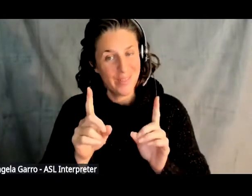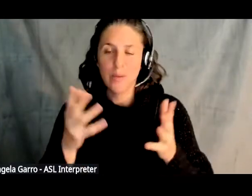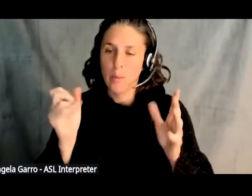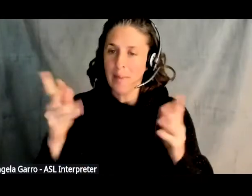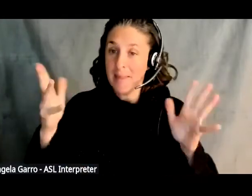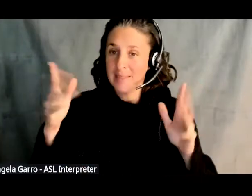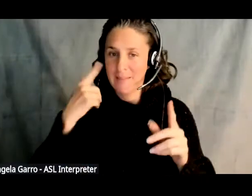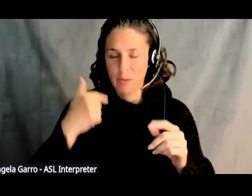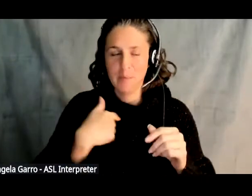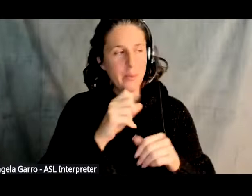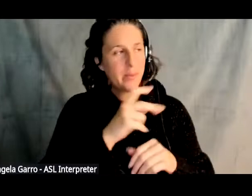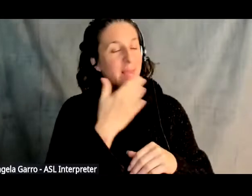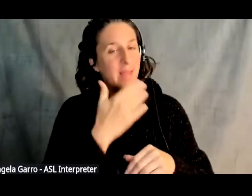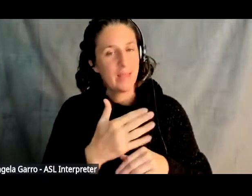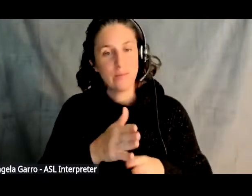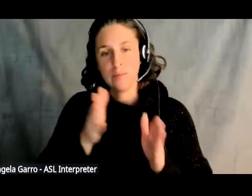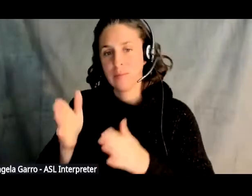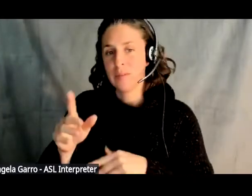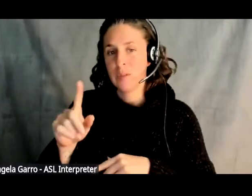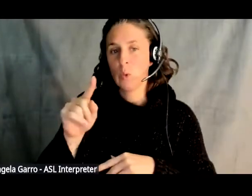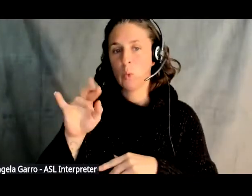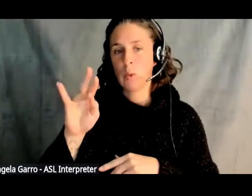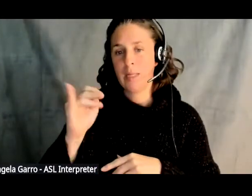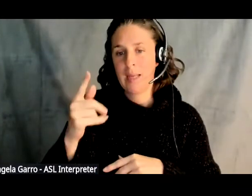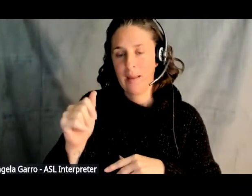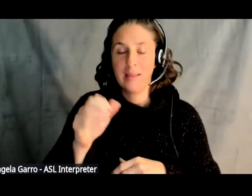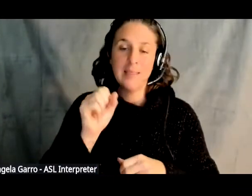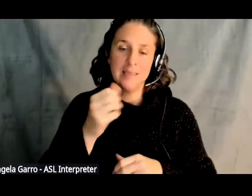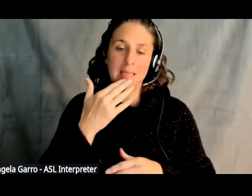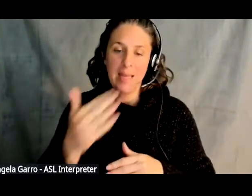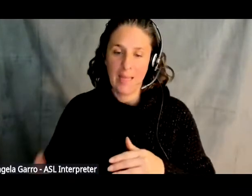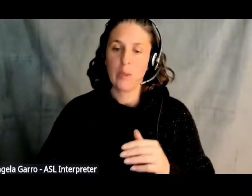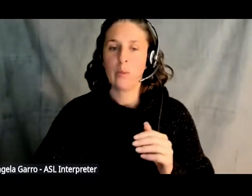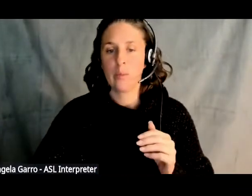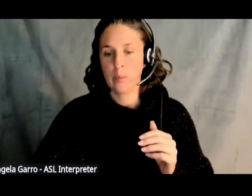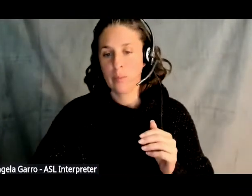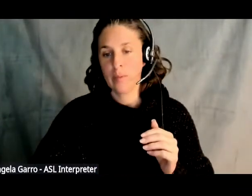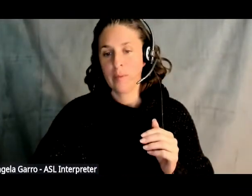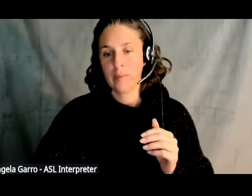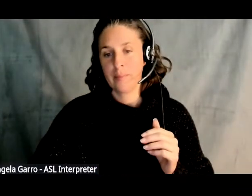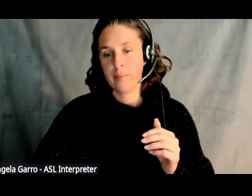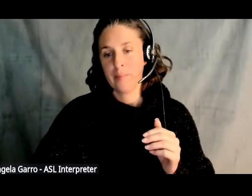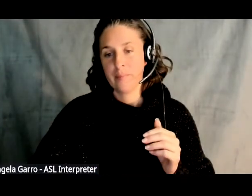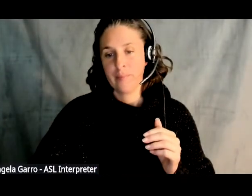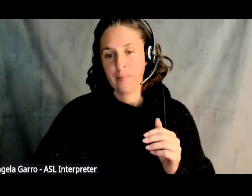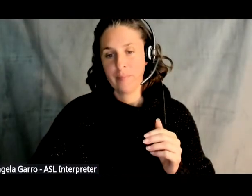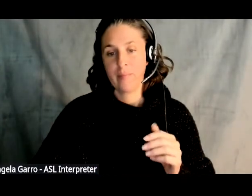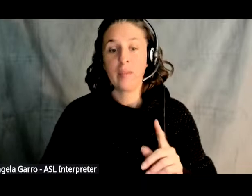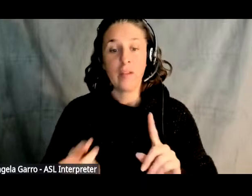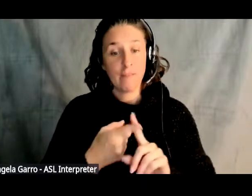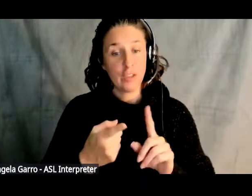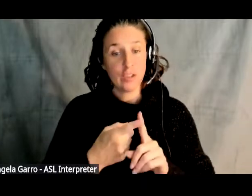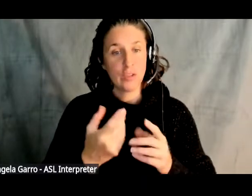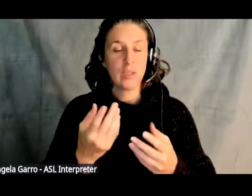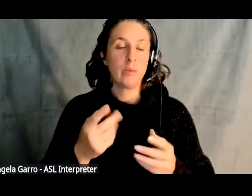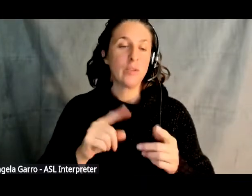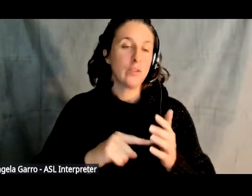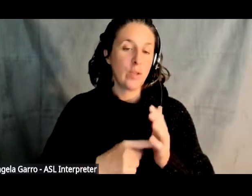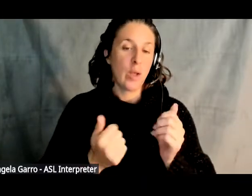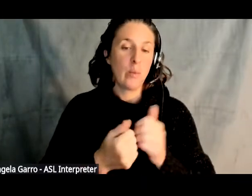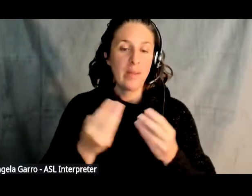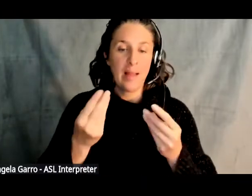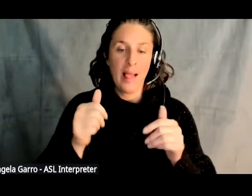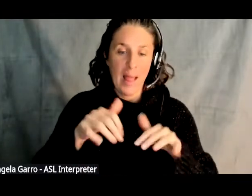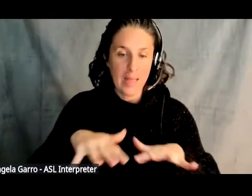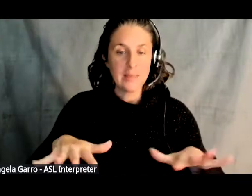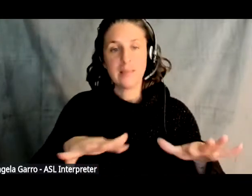Thank you. Trustee Andrade Zuniga. Yes, thank you. I first want to start with a land acknowledgement that was